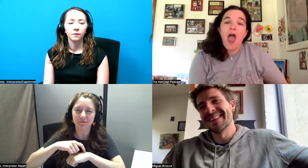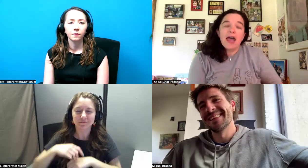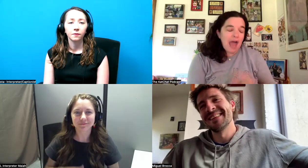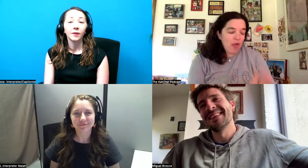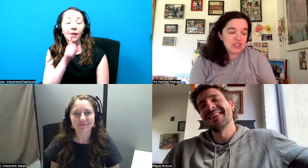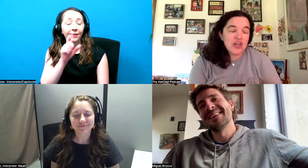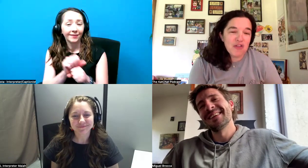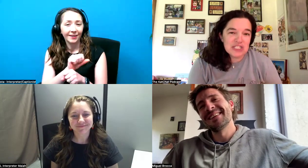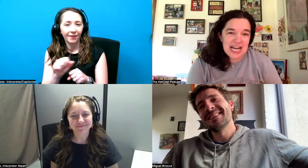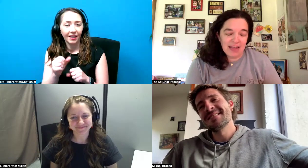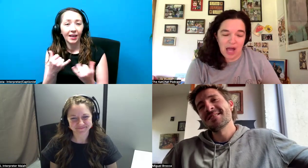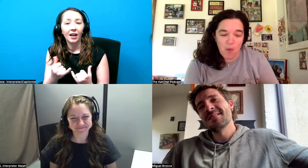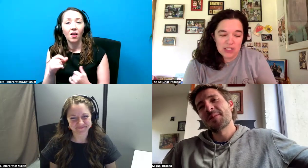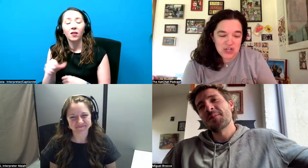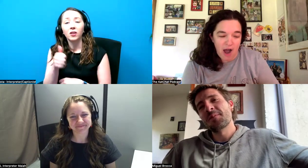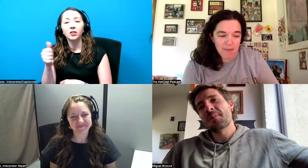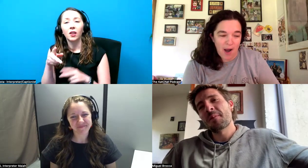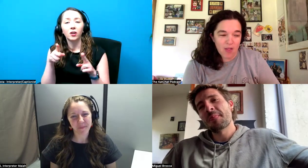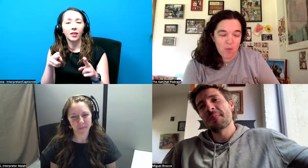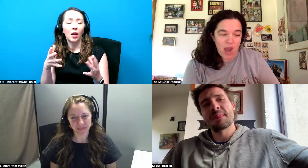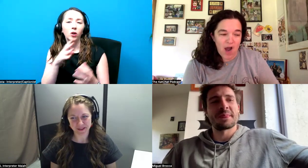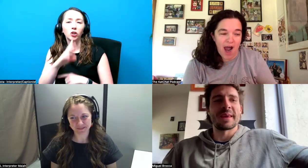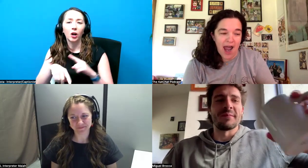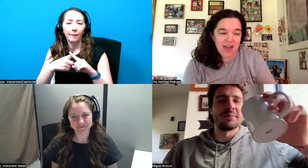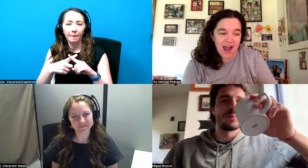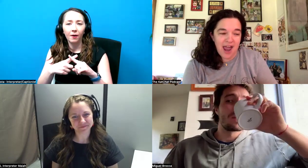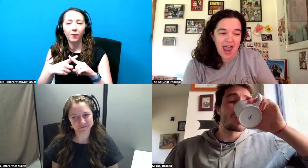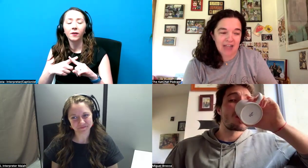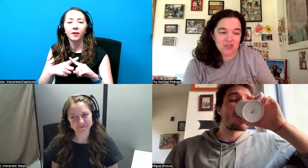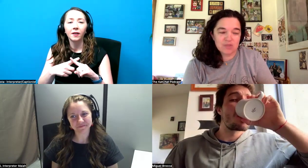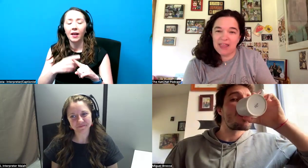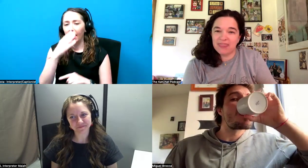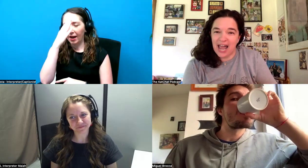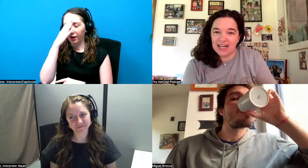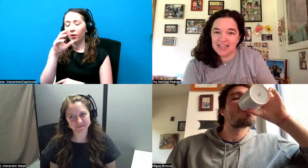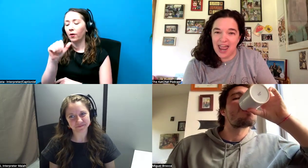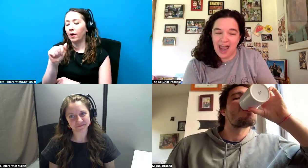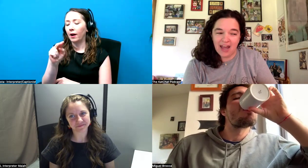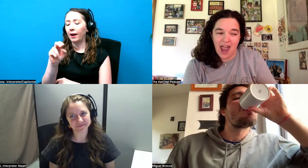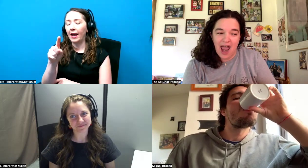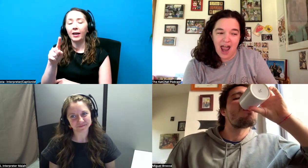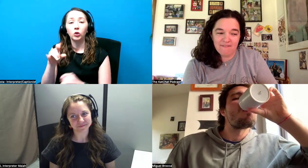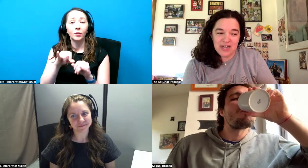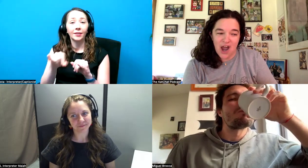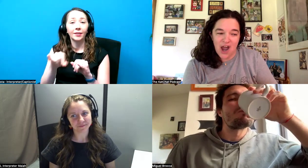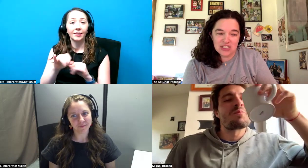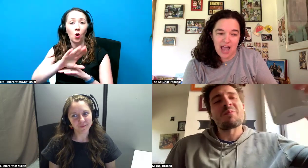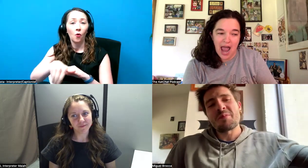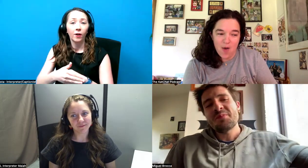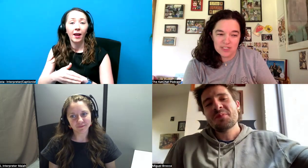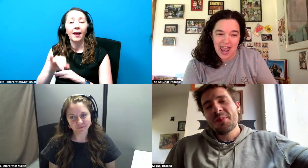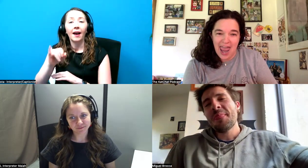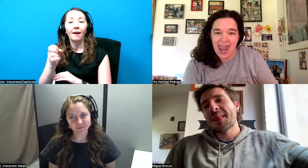definitely. Now there's another game that I want to talk about where Yeah, Anna had to spend the night at